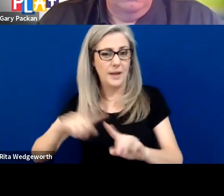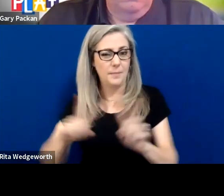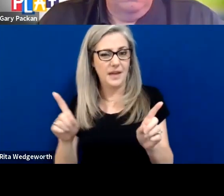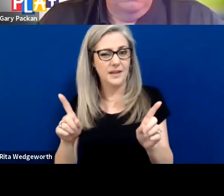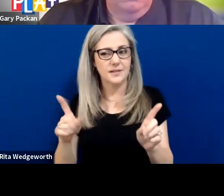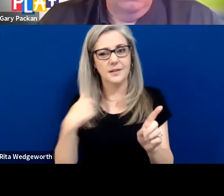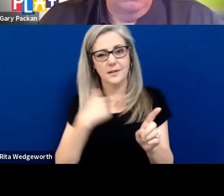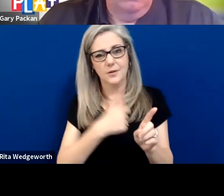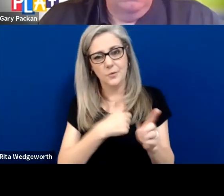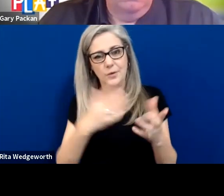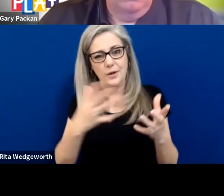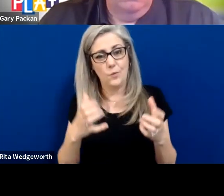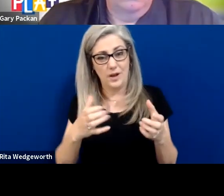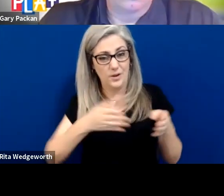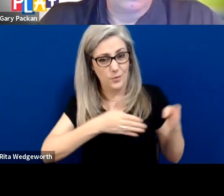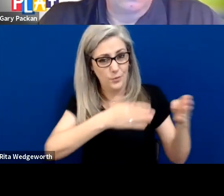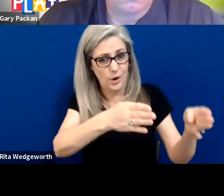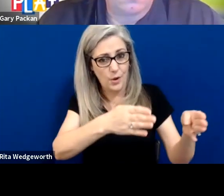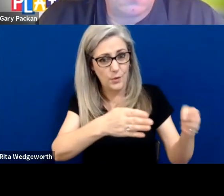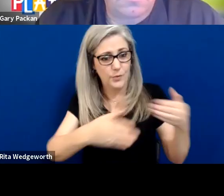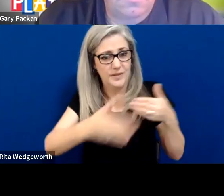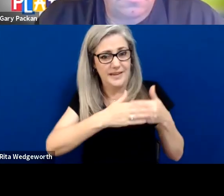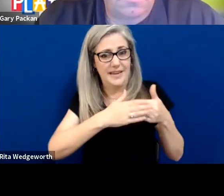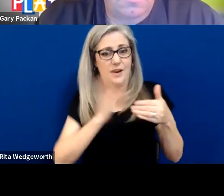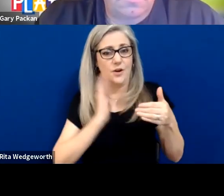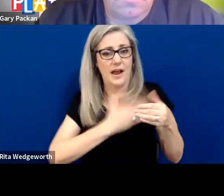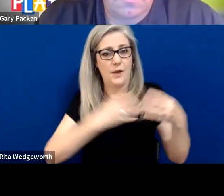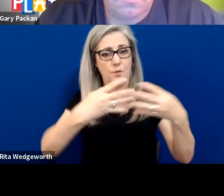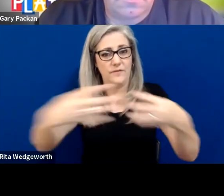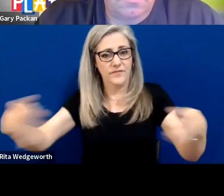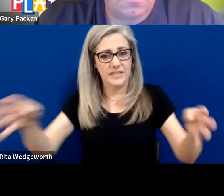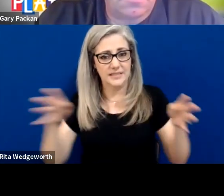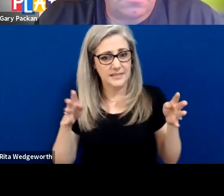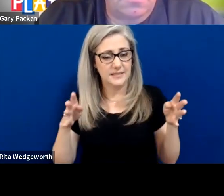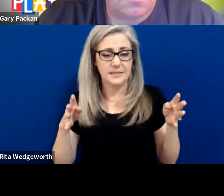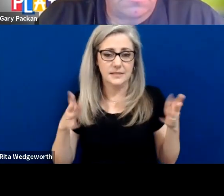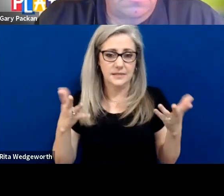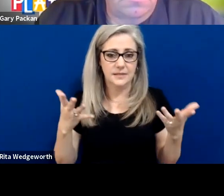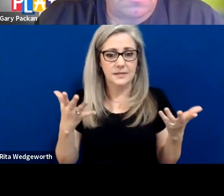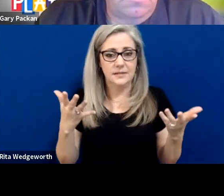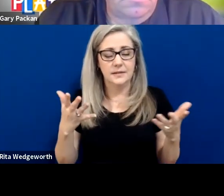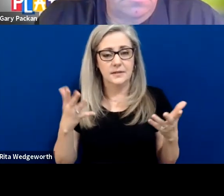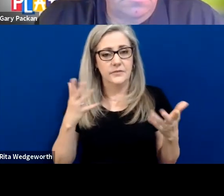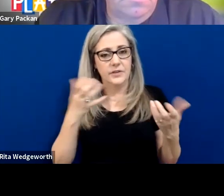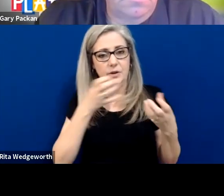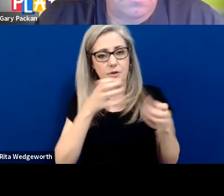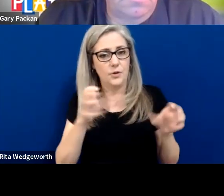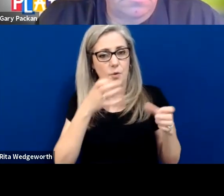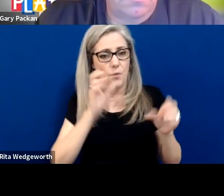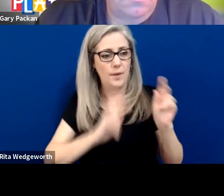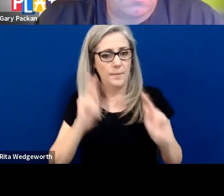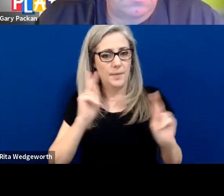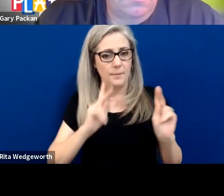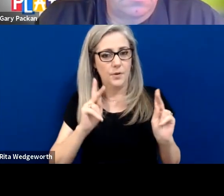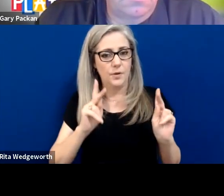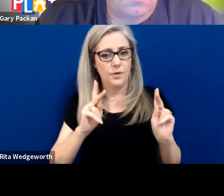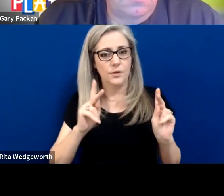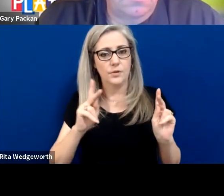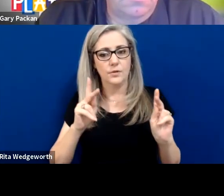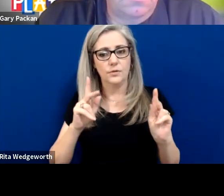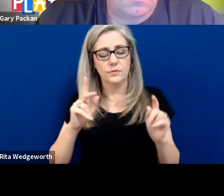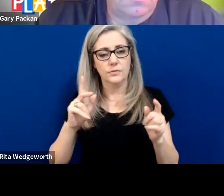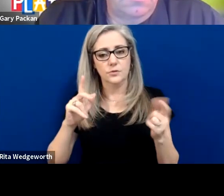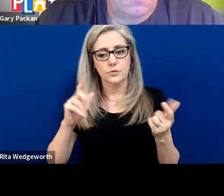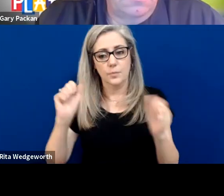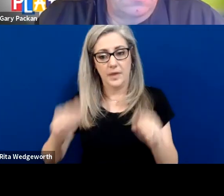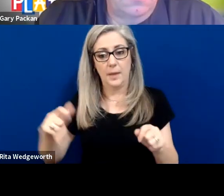up to our fence line. And, if we're talking about, you only want people within a, half a mile radius to be able to walk there. I just